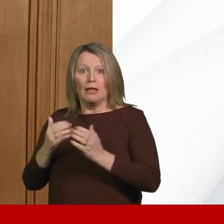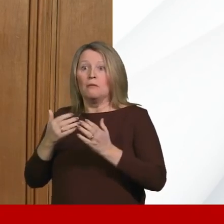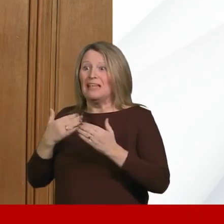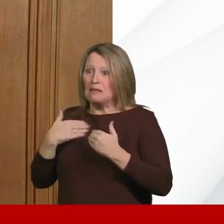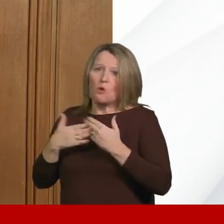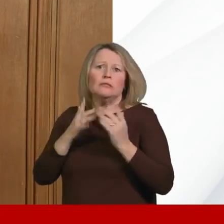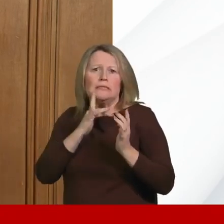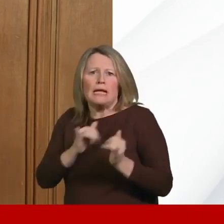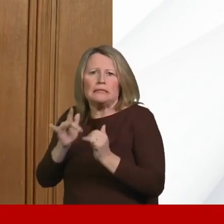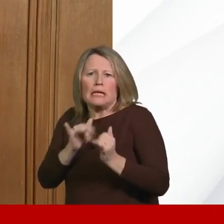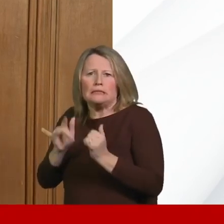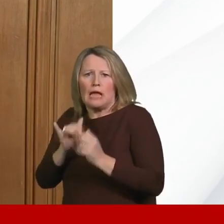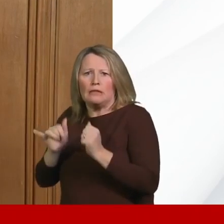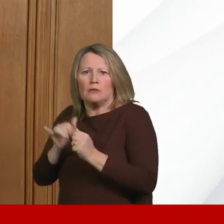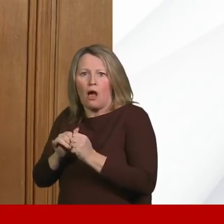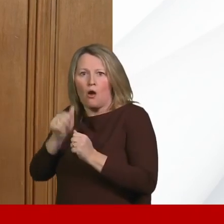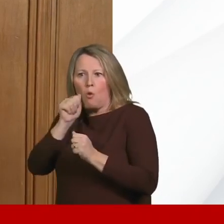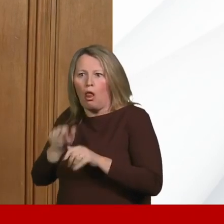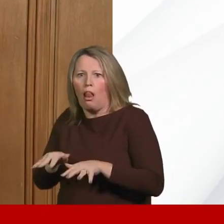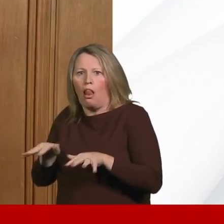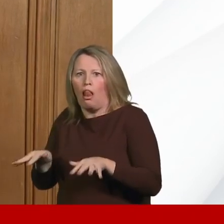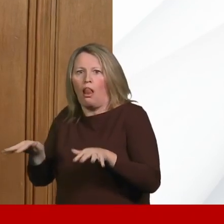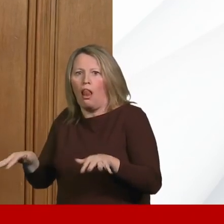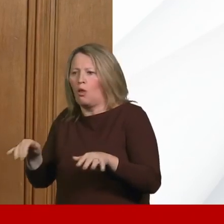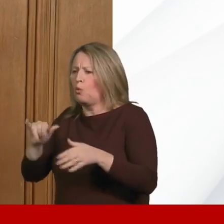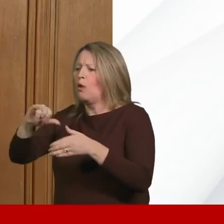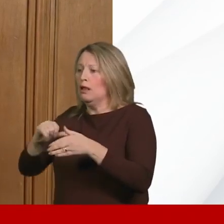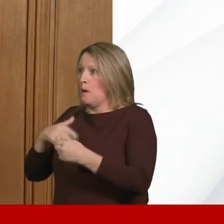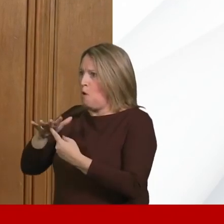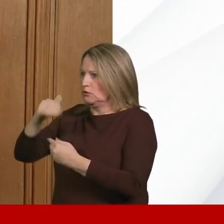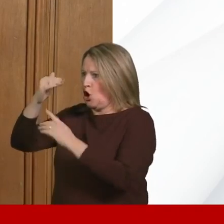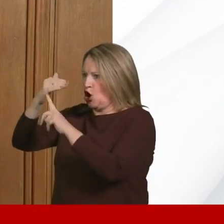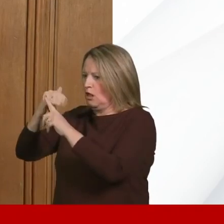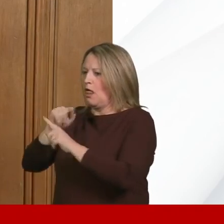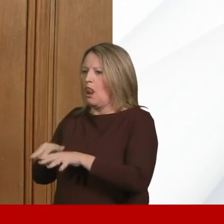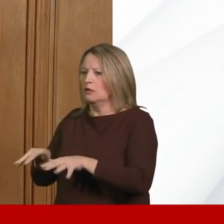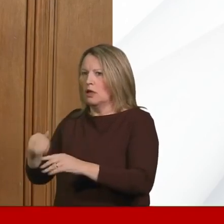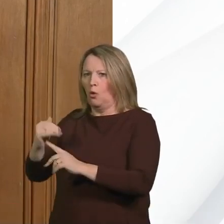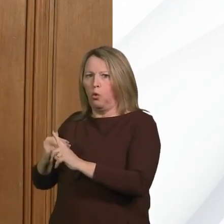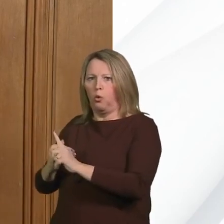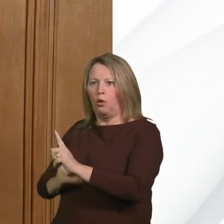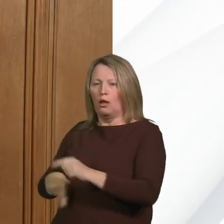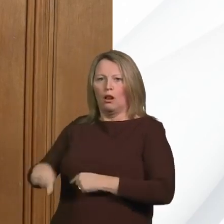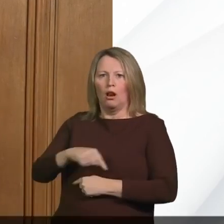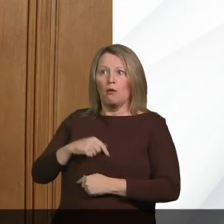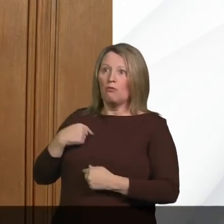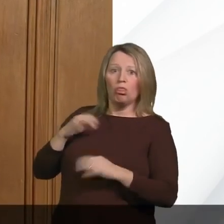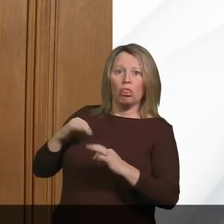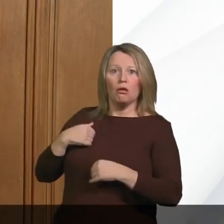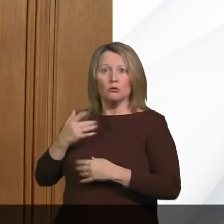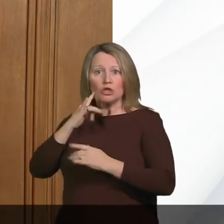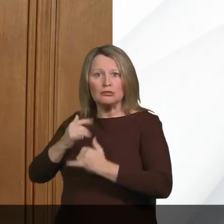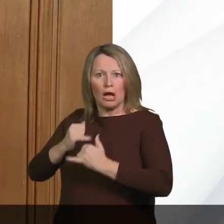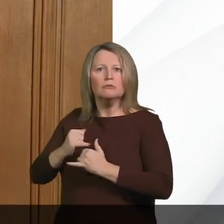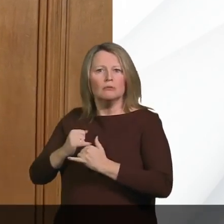about before. So as the increase in capacity comes online, there will be ways of testing which don't require people to go to hospital. I don't